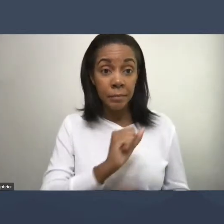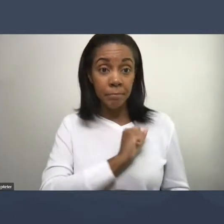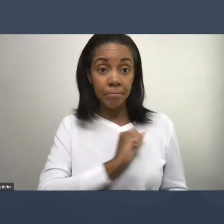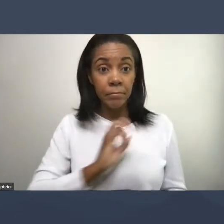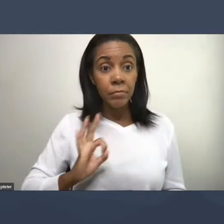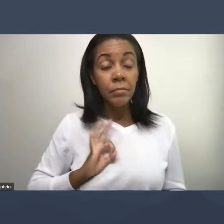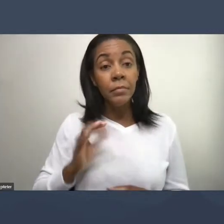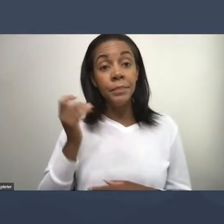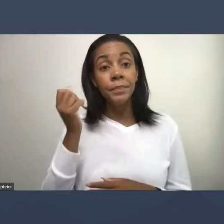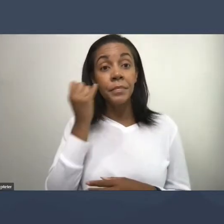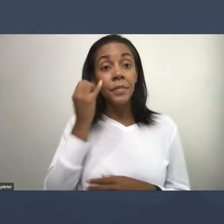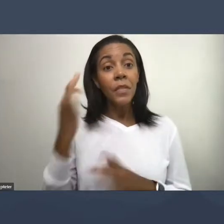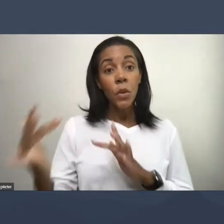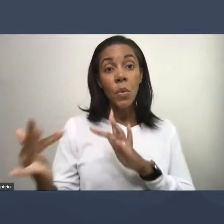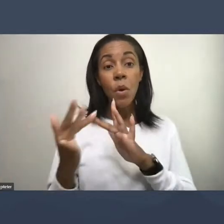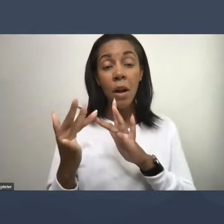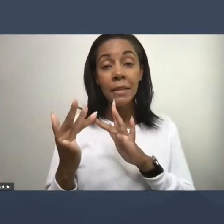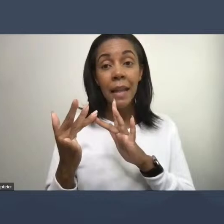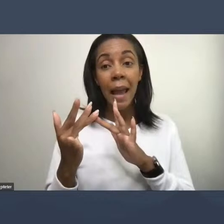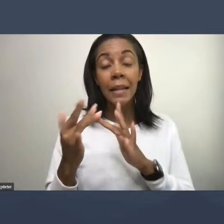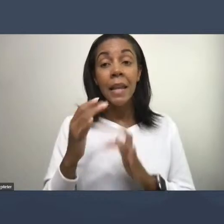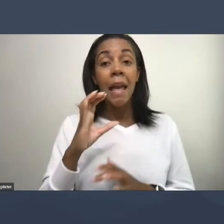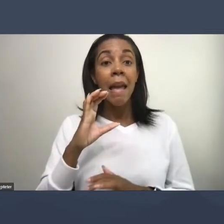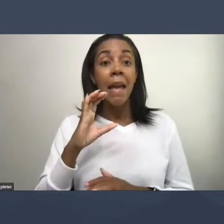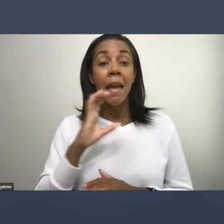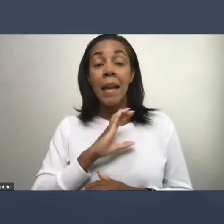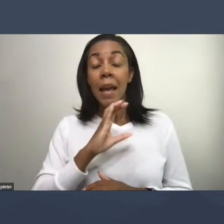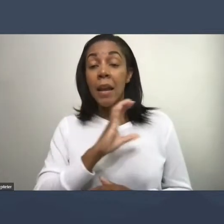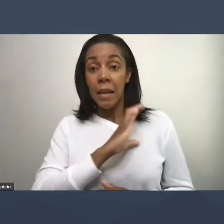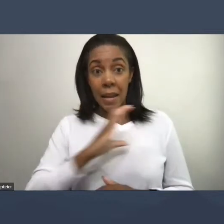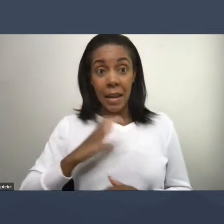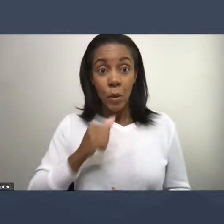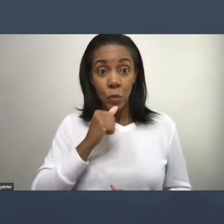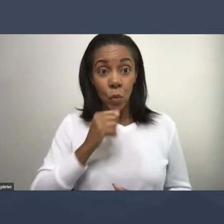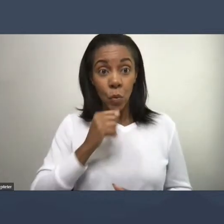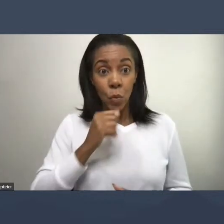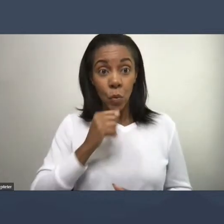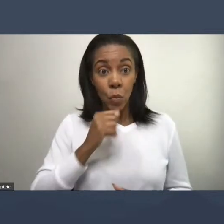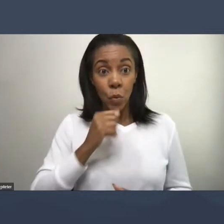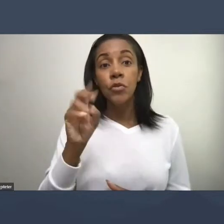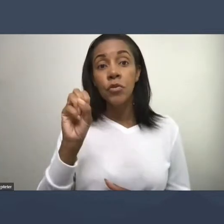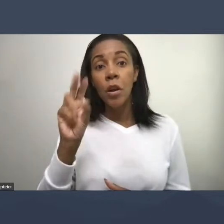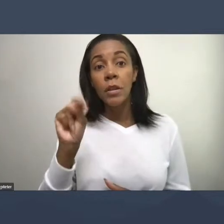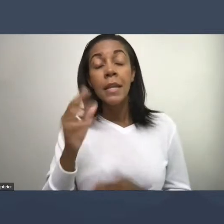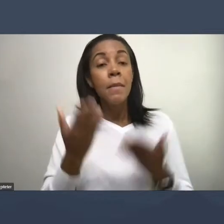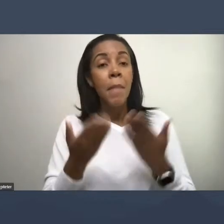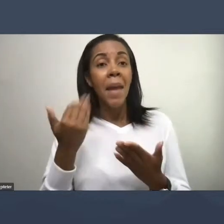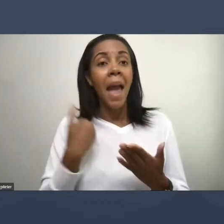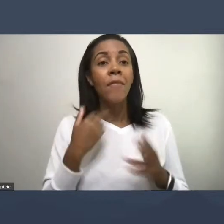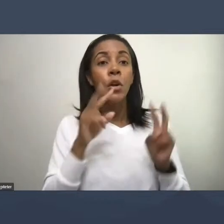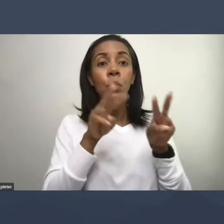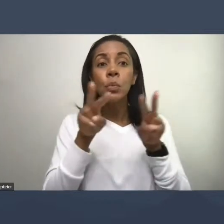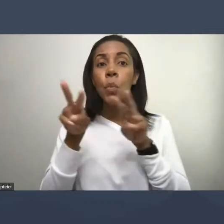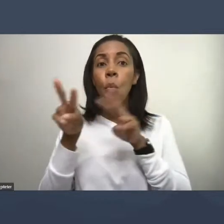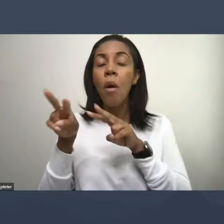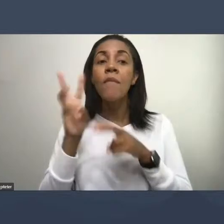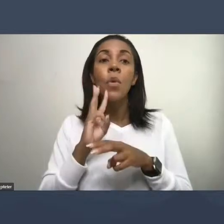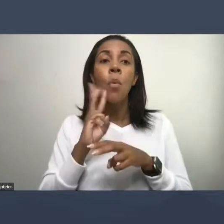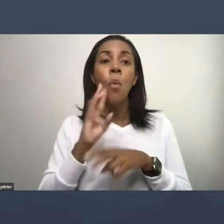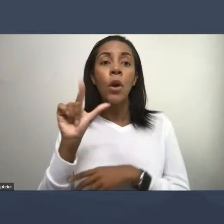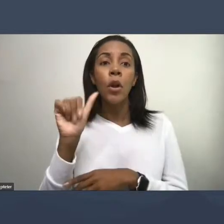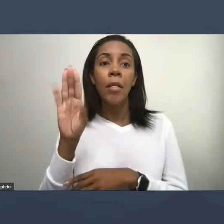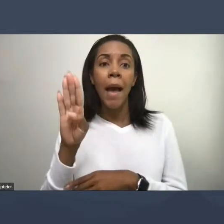to Councilwoman Johnson and see if she can't do a tour of the water lab, I think that would be very informative.